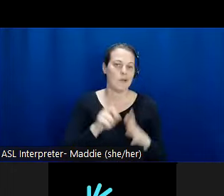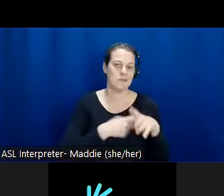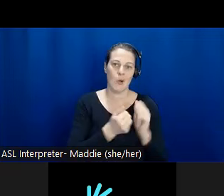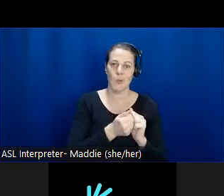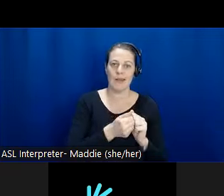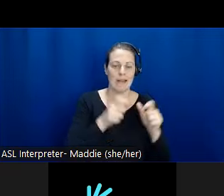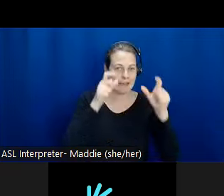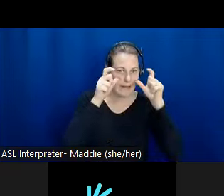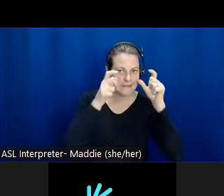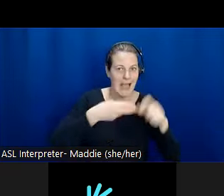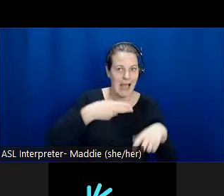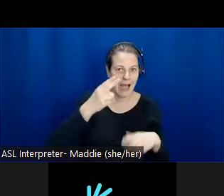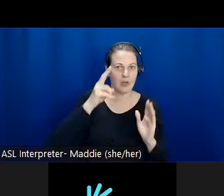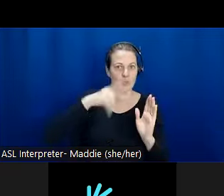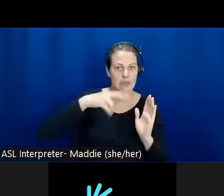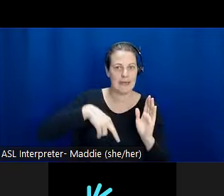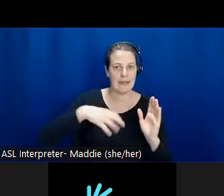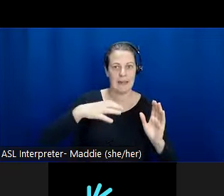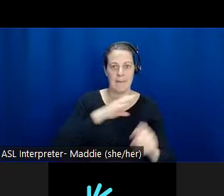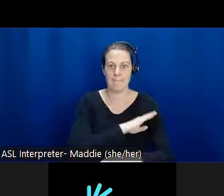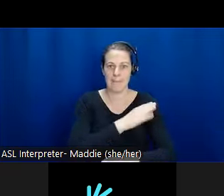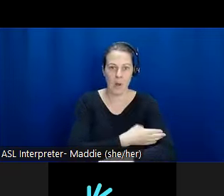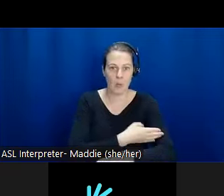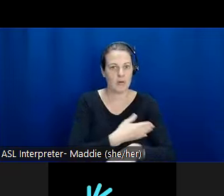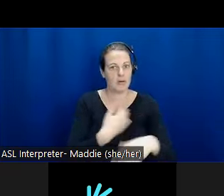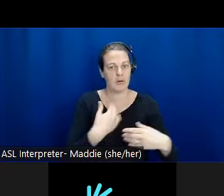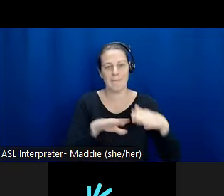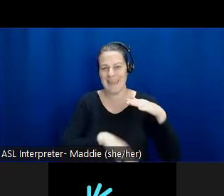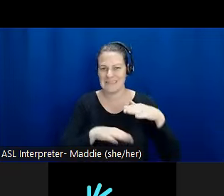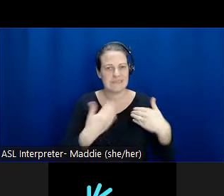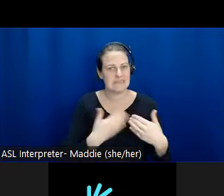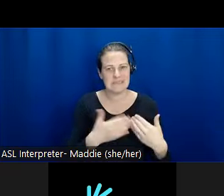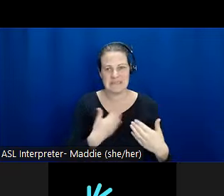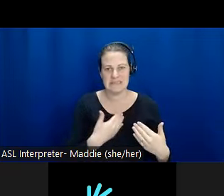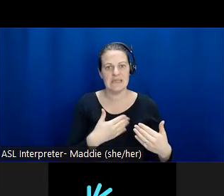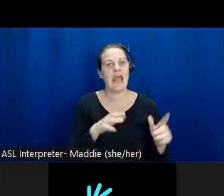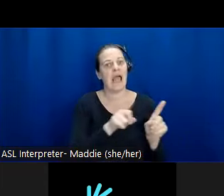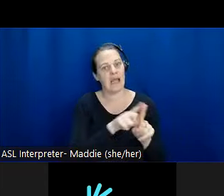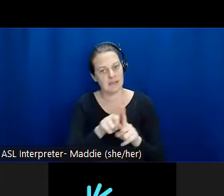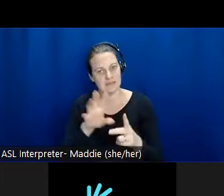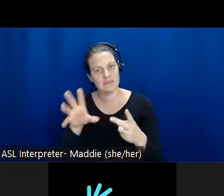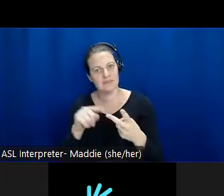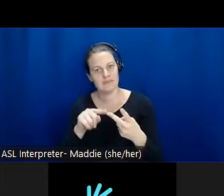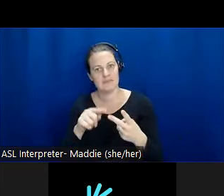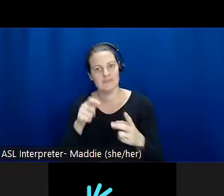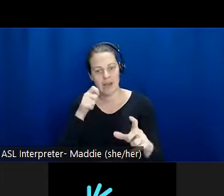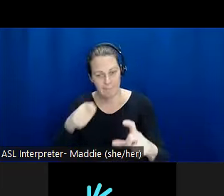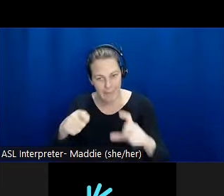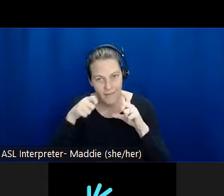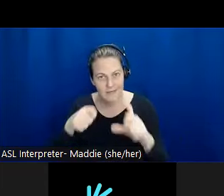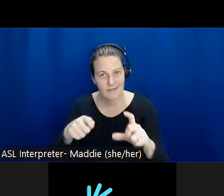power, something very basic and easy, along with the magnifiers as well for spotting needs around the